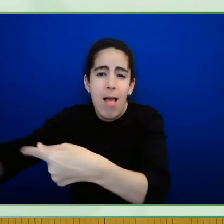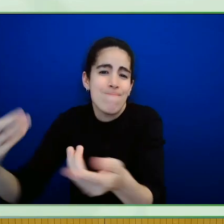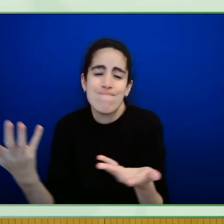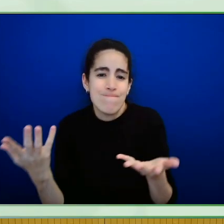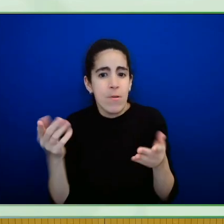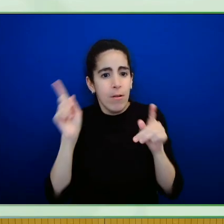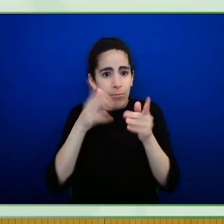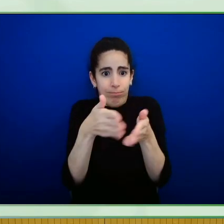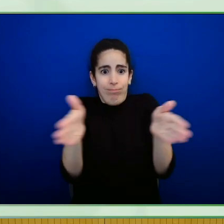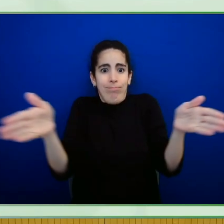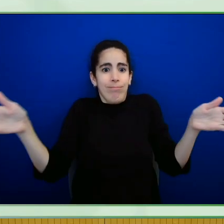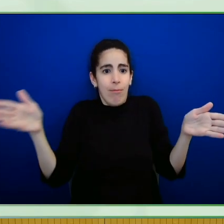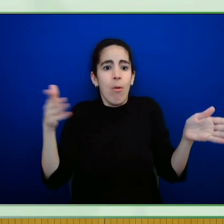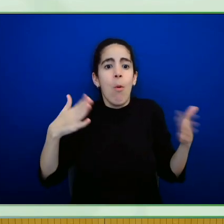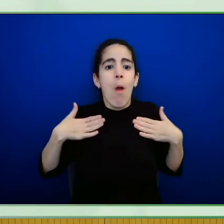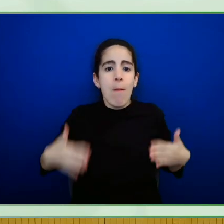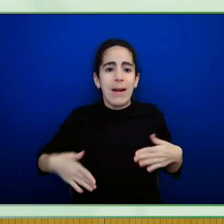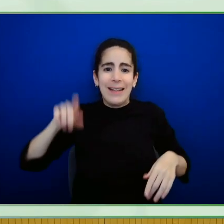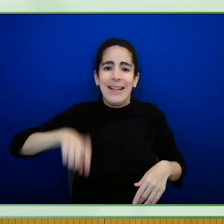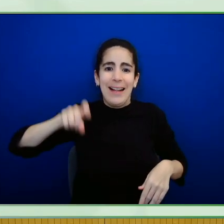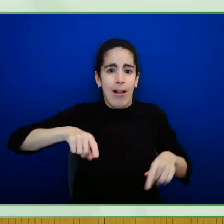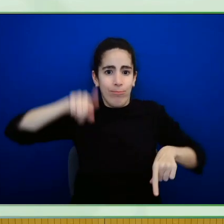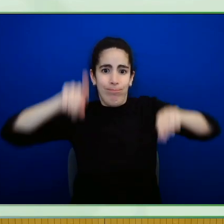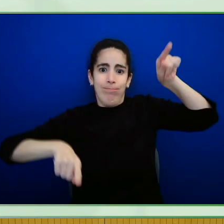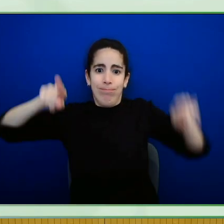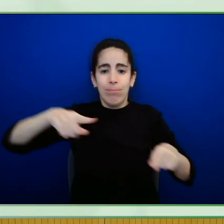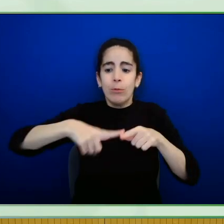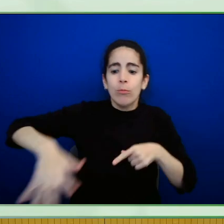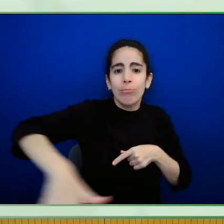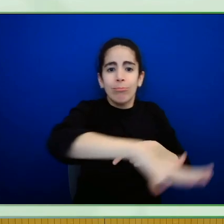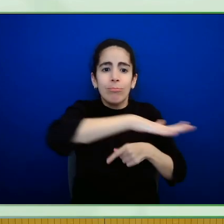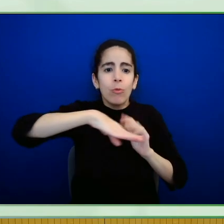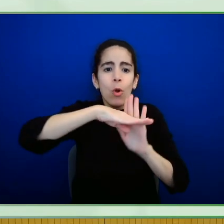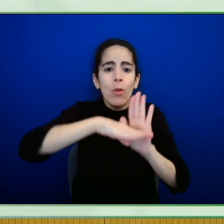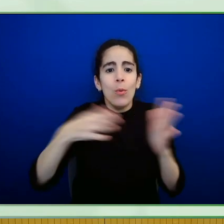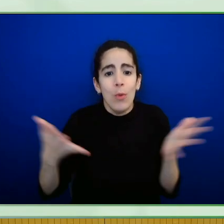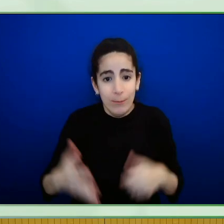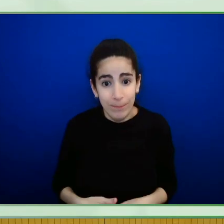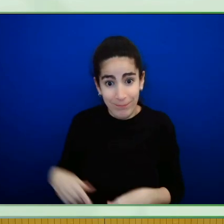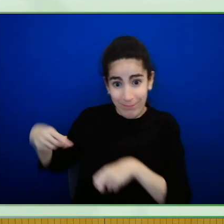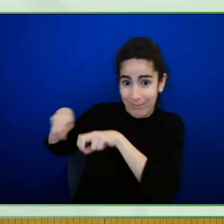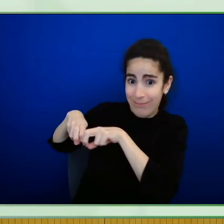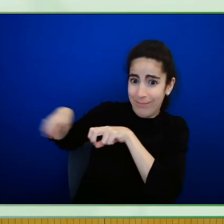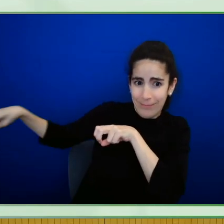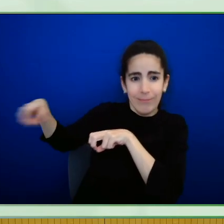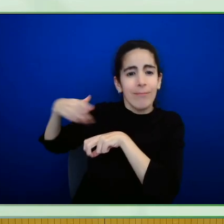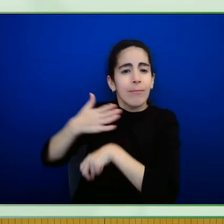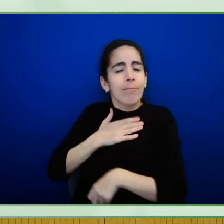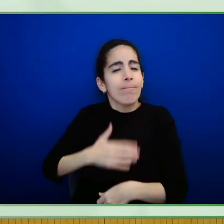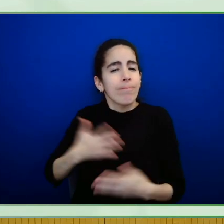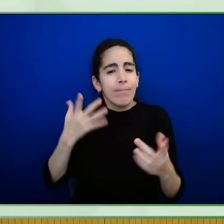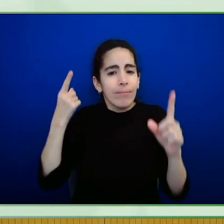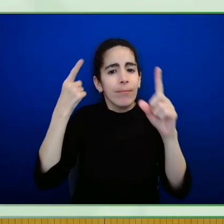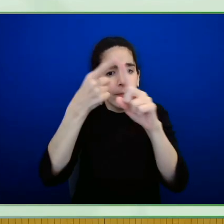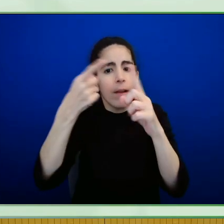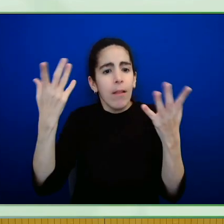of providing the most appropriate equipment for the needs of the users and the local environment, and they are going to tell us